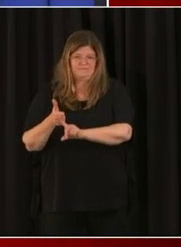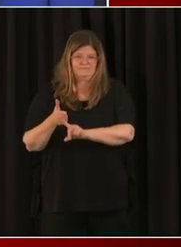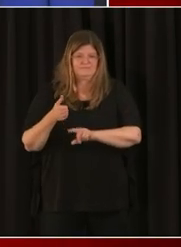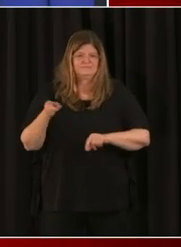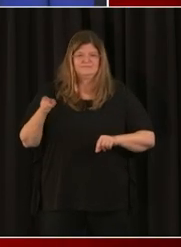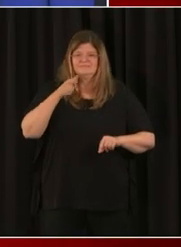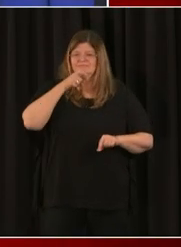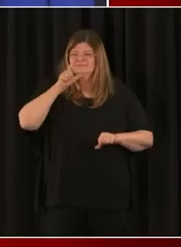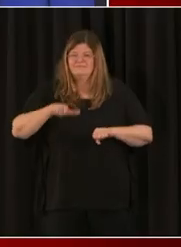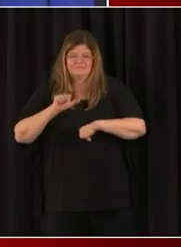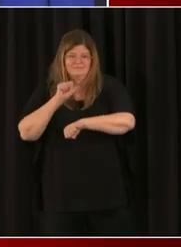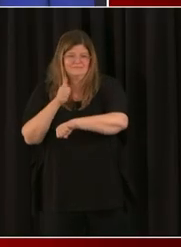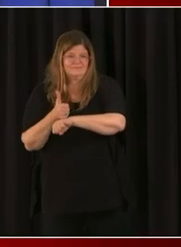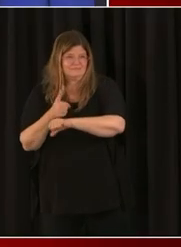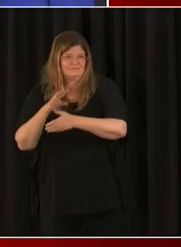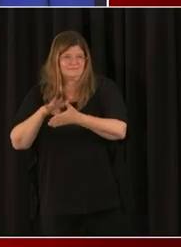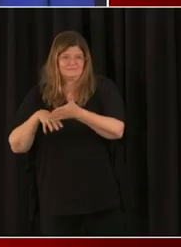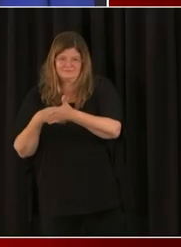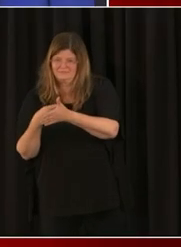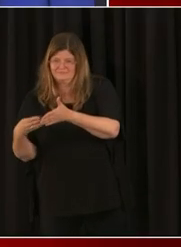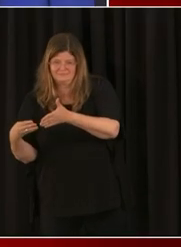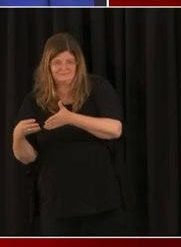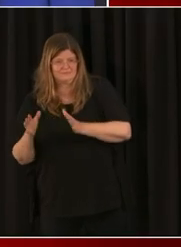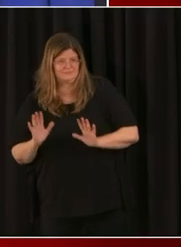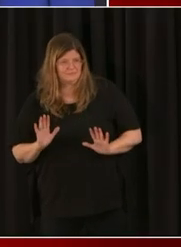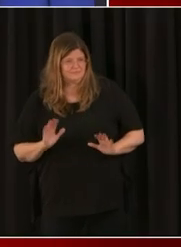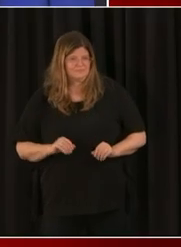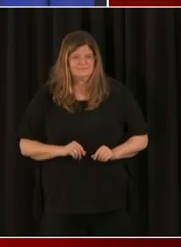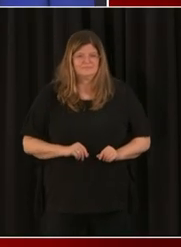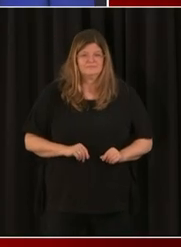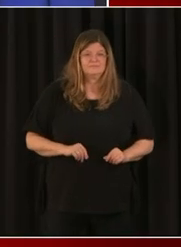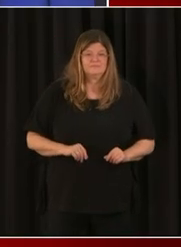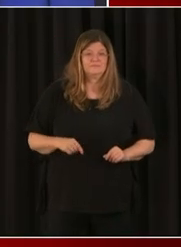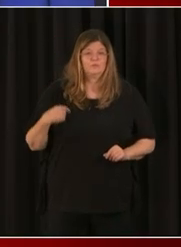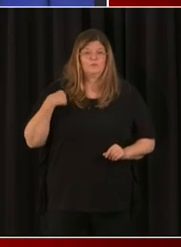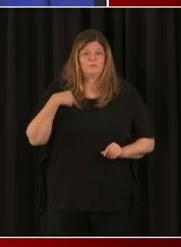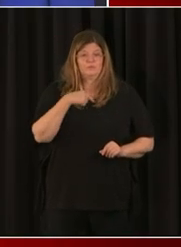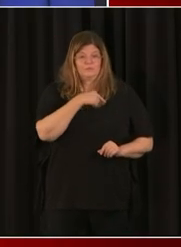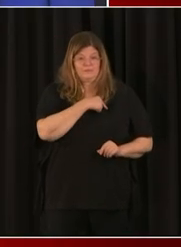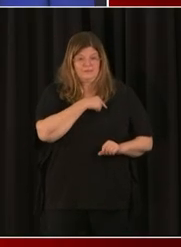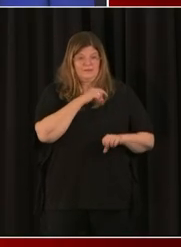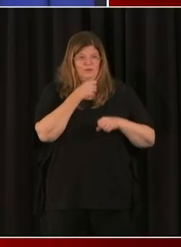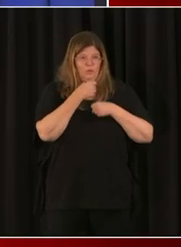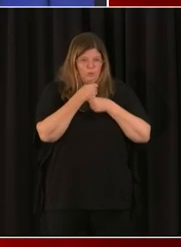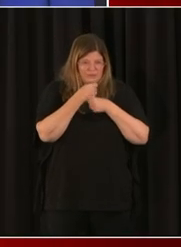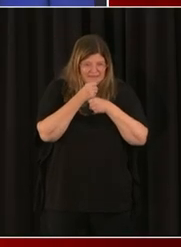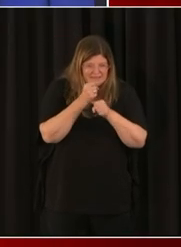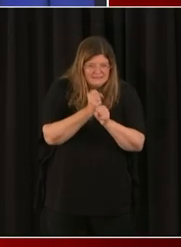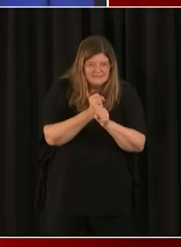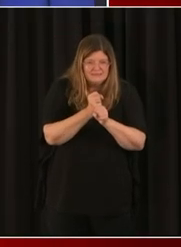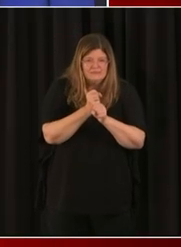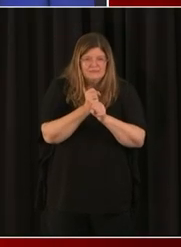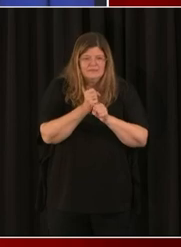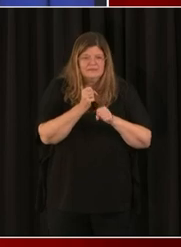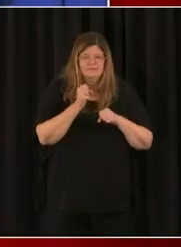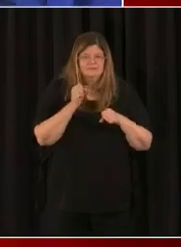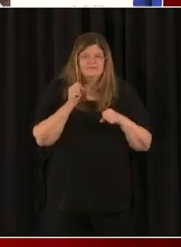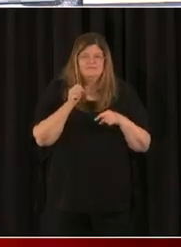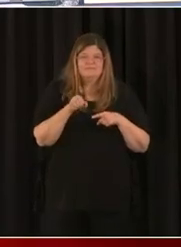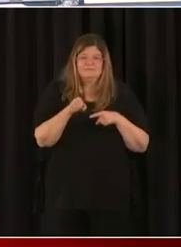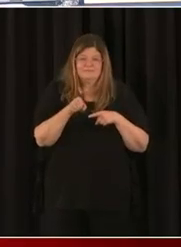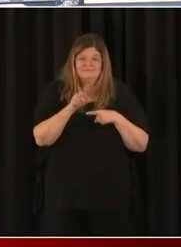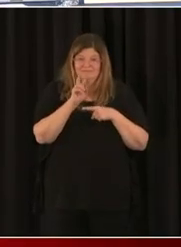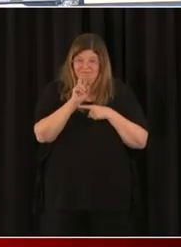The Vaccinate.dc.gov system is something that we created in the district as a means of creating community